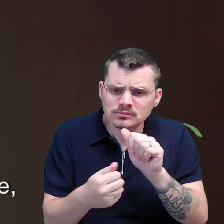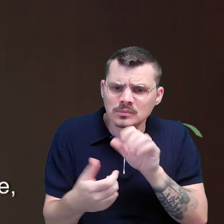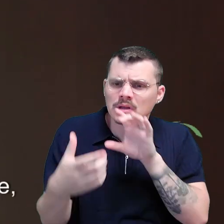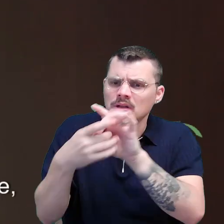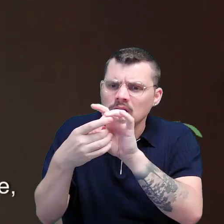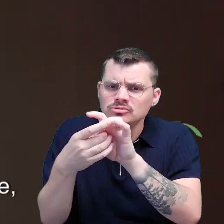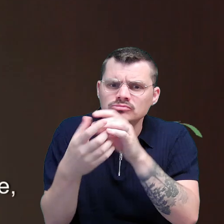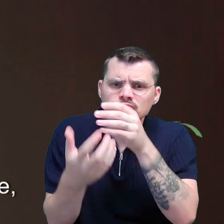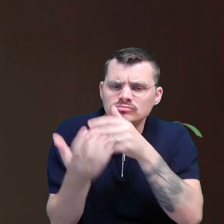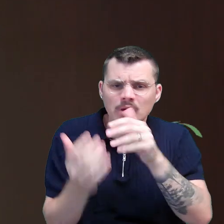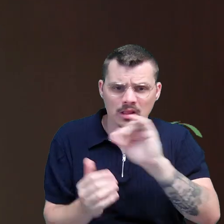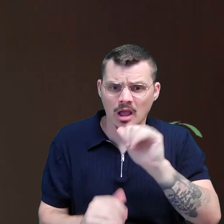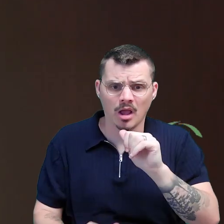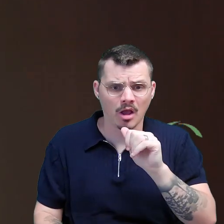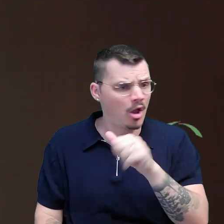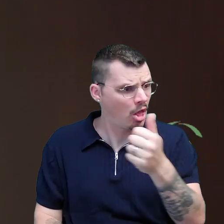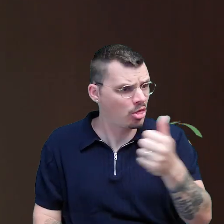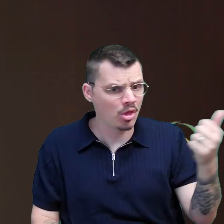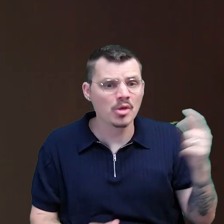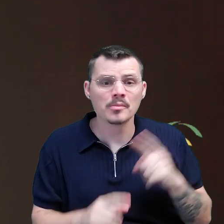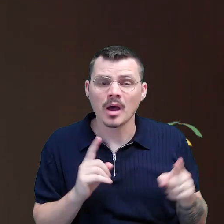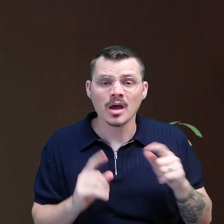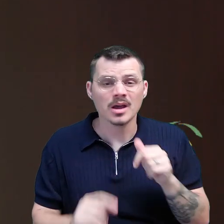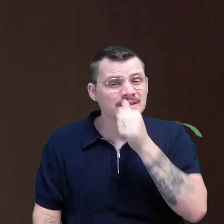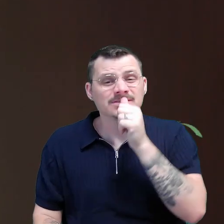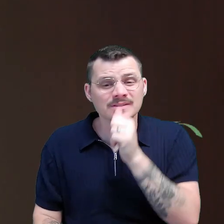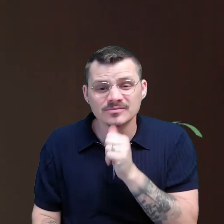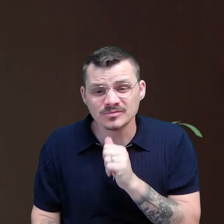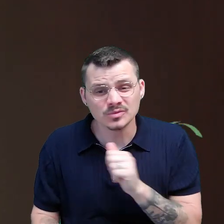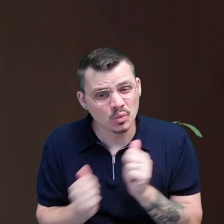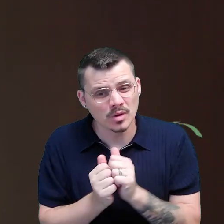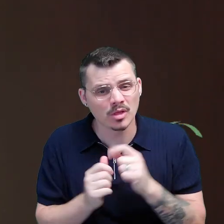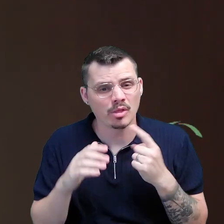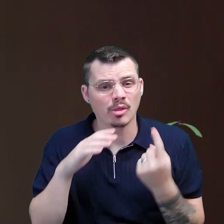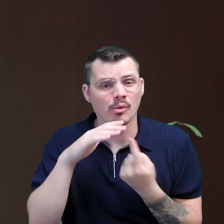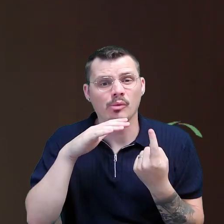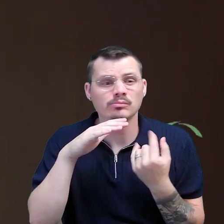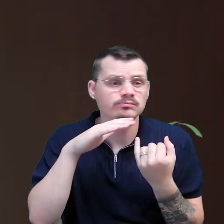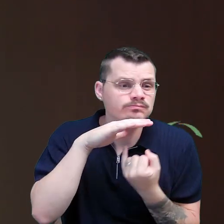much as anybody else, and they suffer terribly with loneliness.